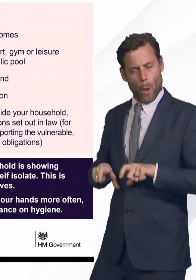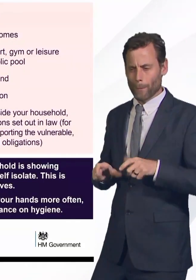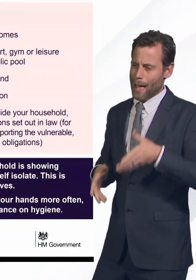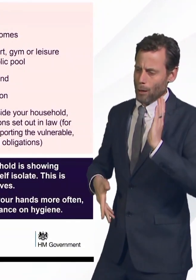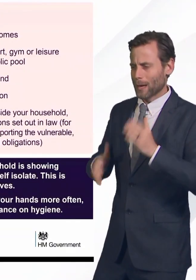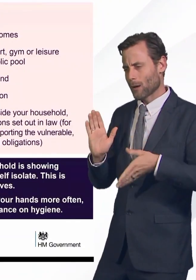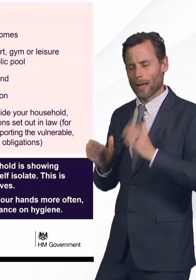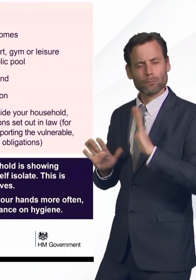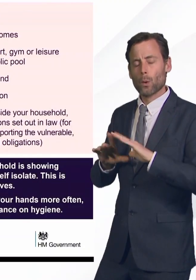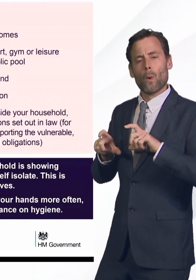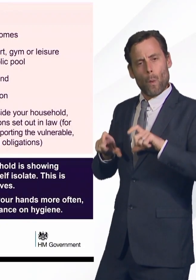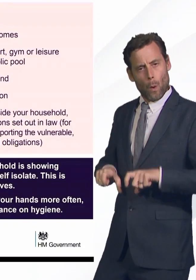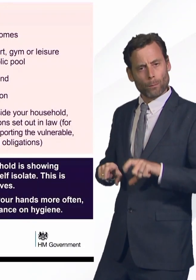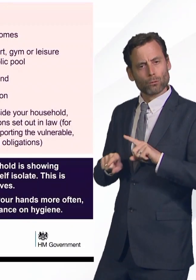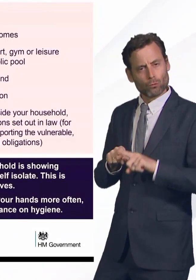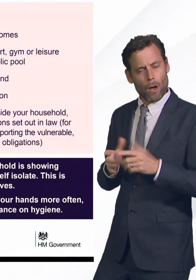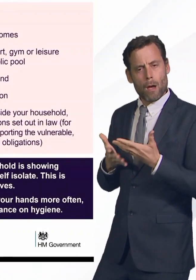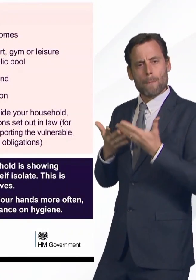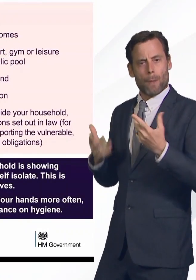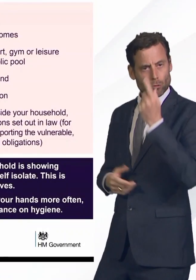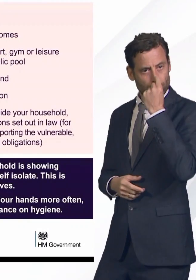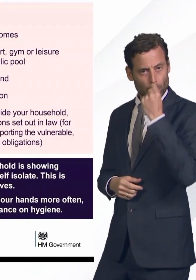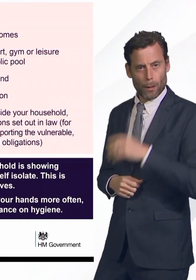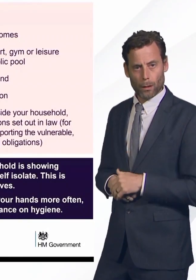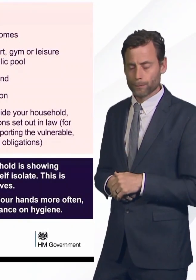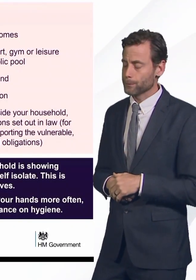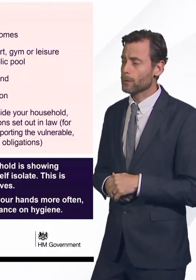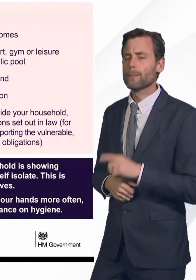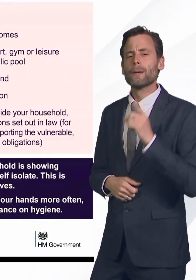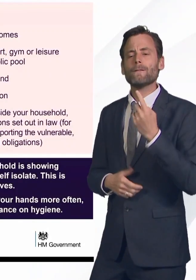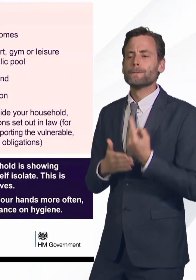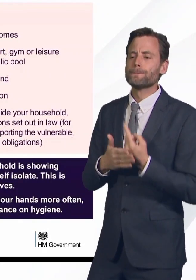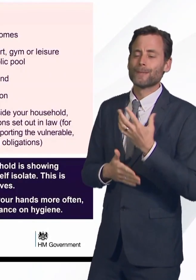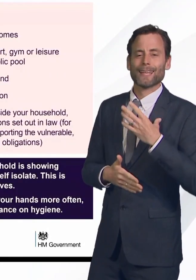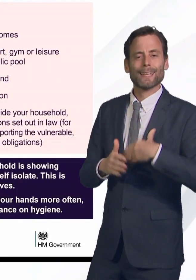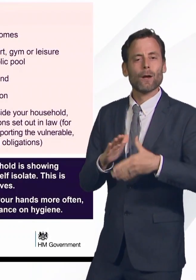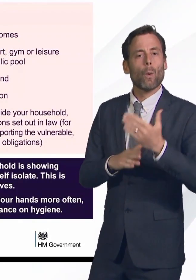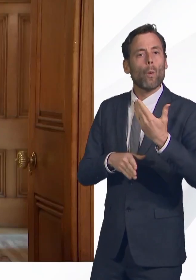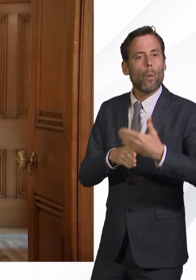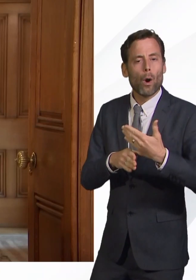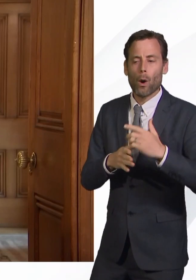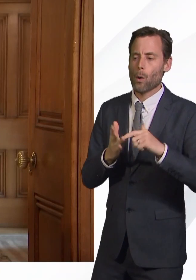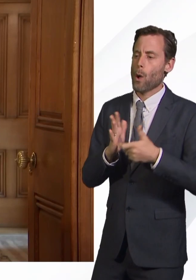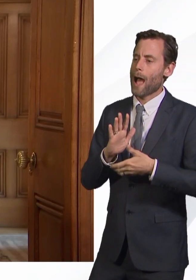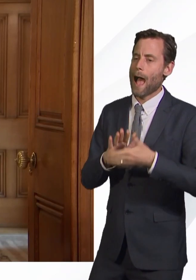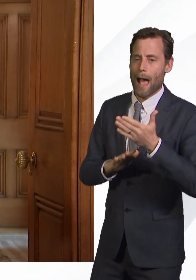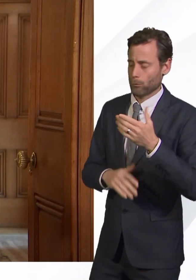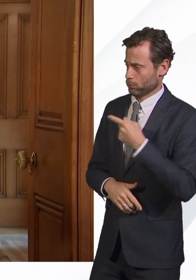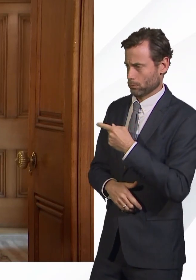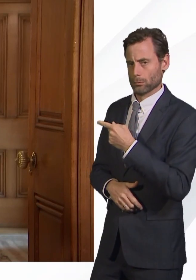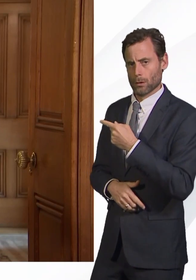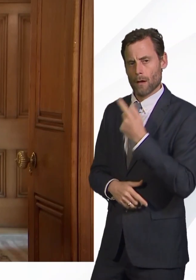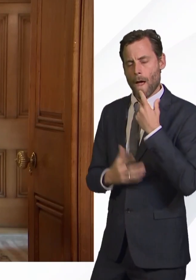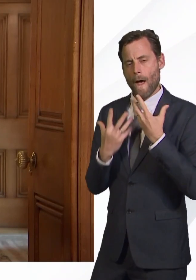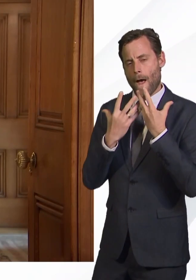people to take when they do go out to work or for other activities. Limiting